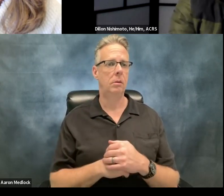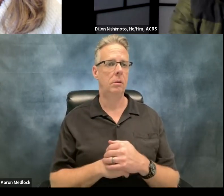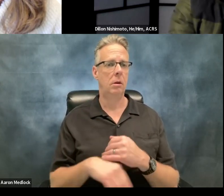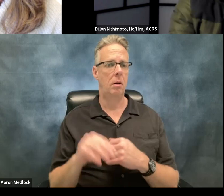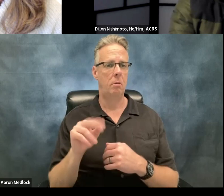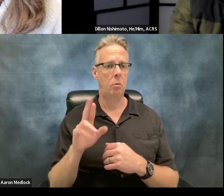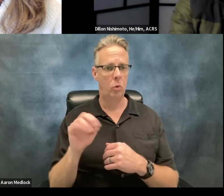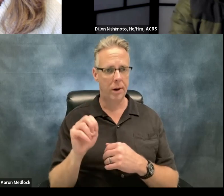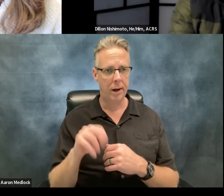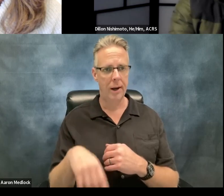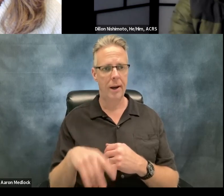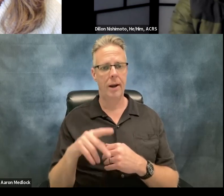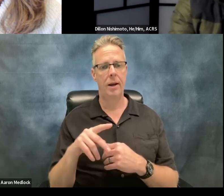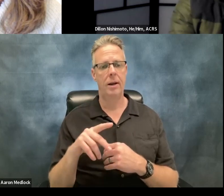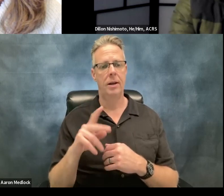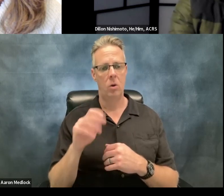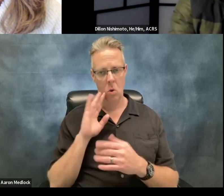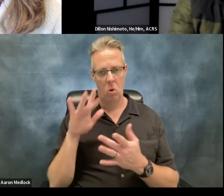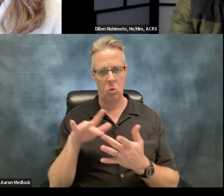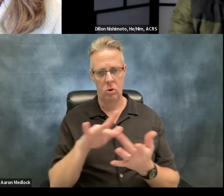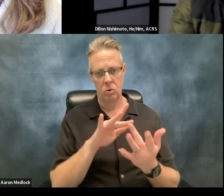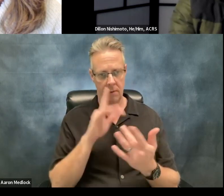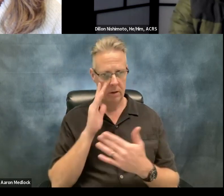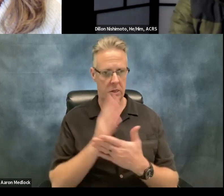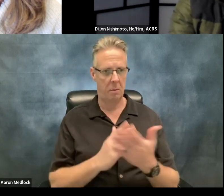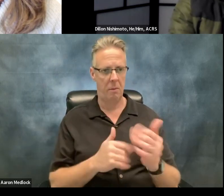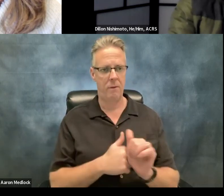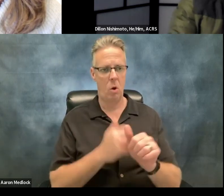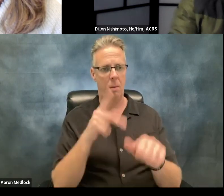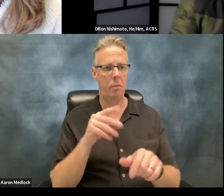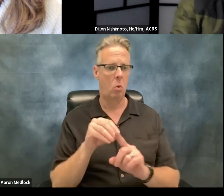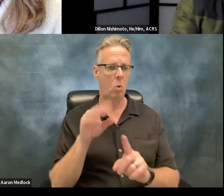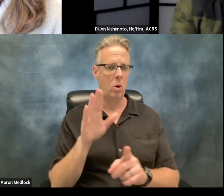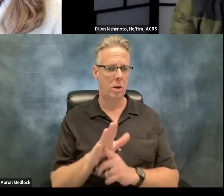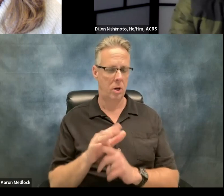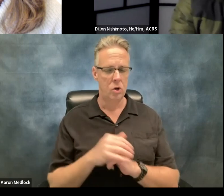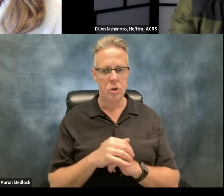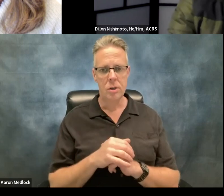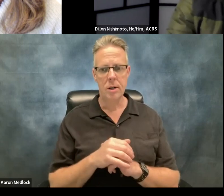Marie and Kim M will be reaching out to you about some follow-up orientation conversations.